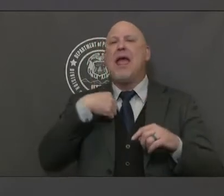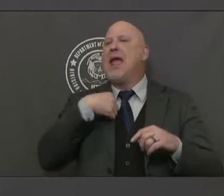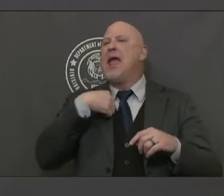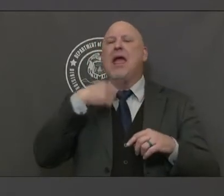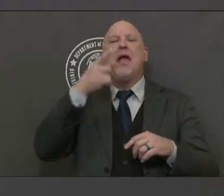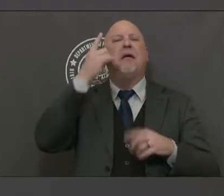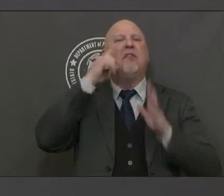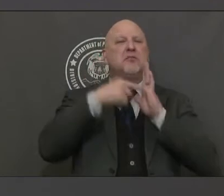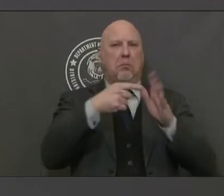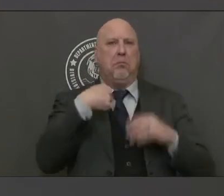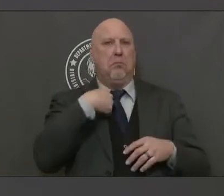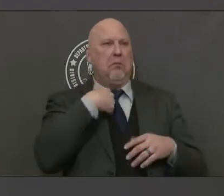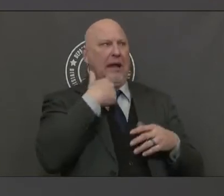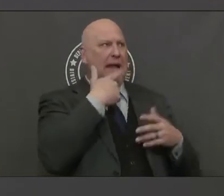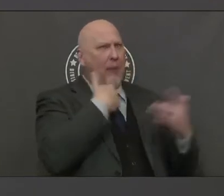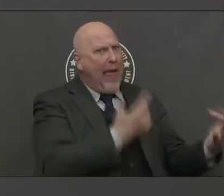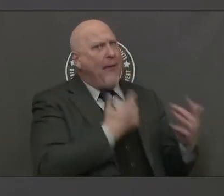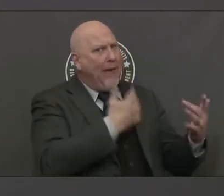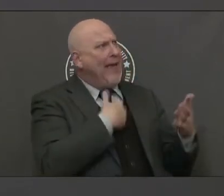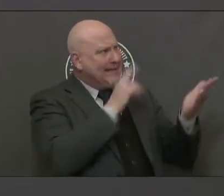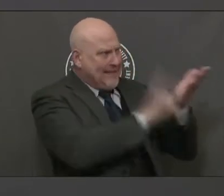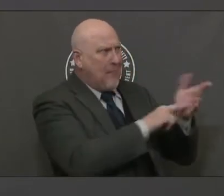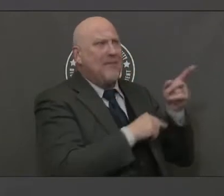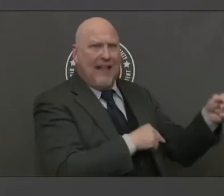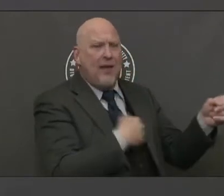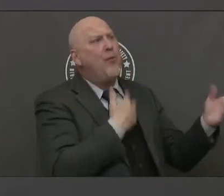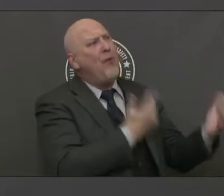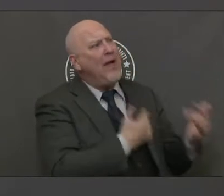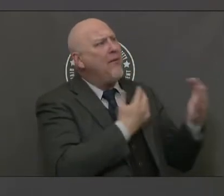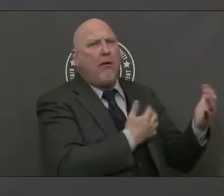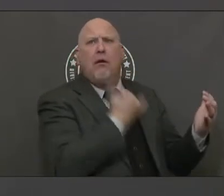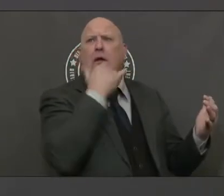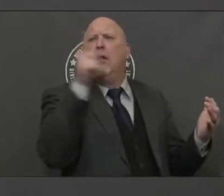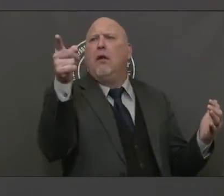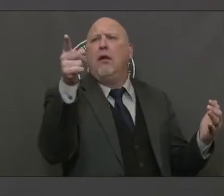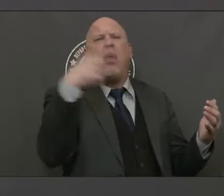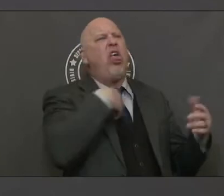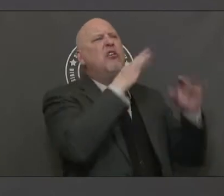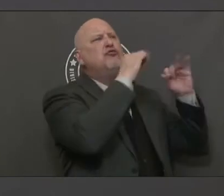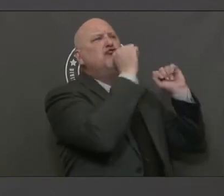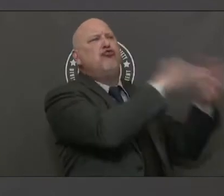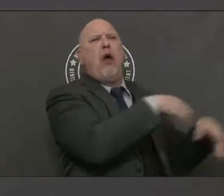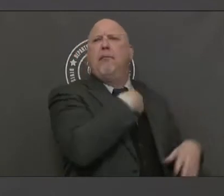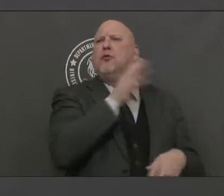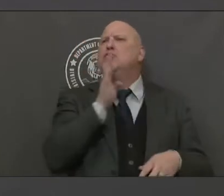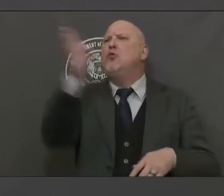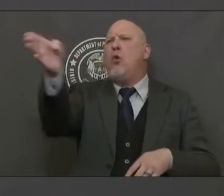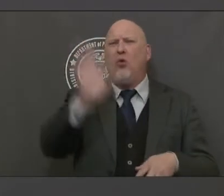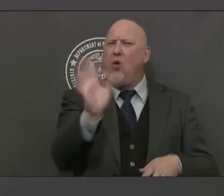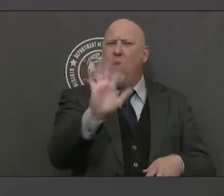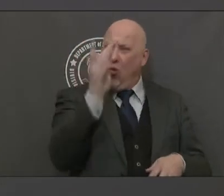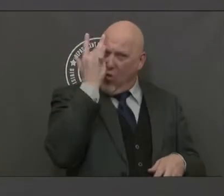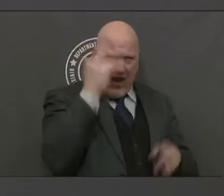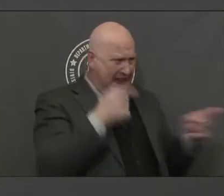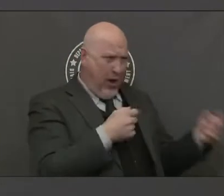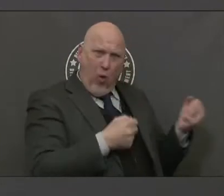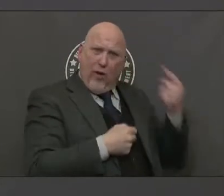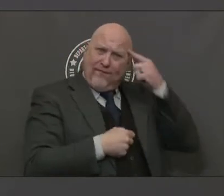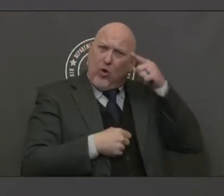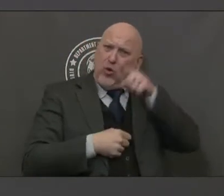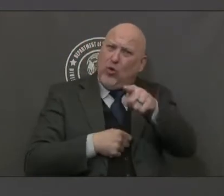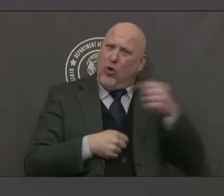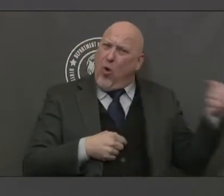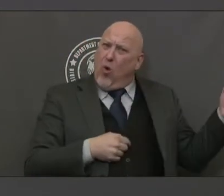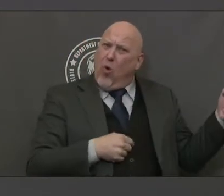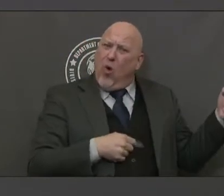decide you want to sign up for that one, first of all, don't do that. Just wait a couple extra days and go to your original appointment. That makes it easier. But if for some